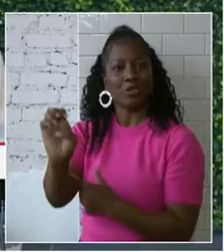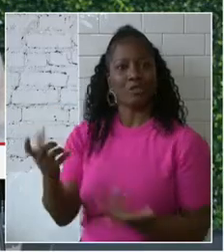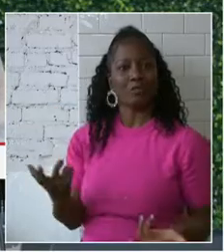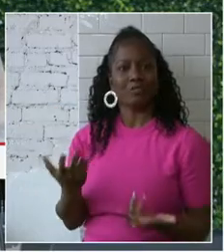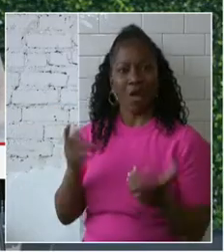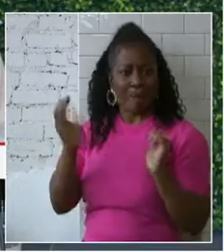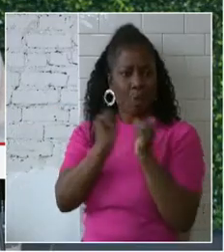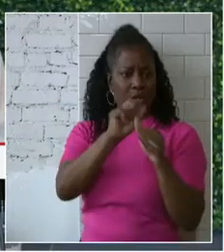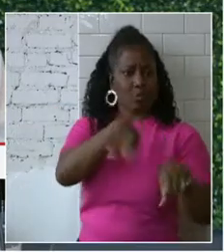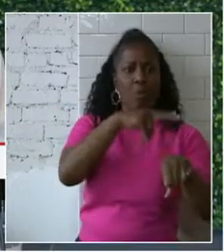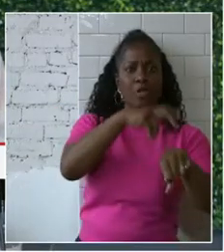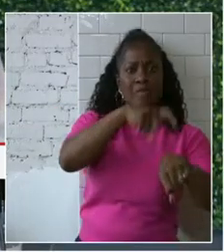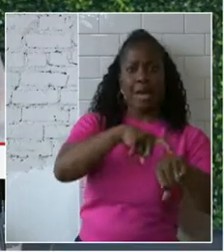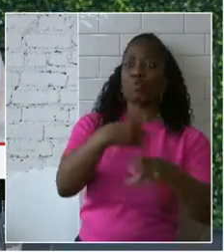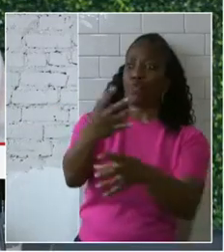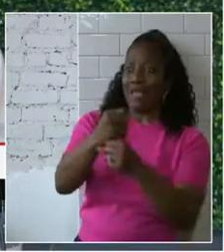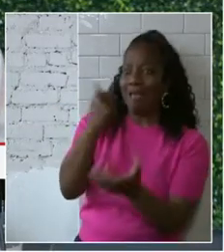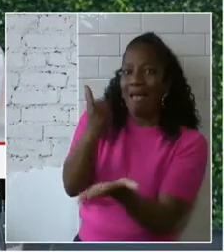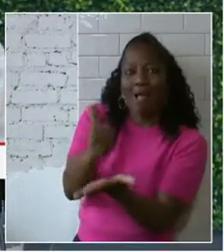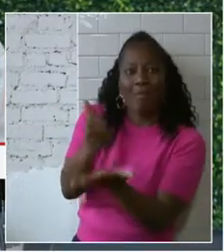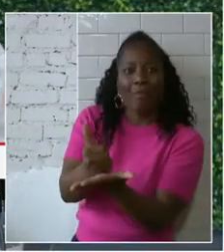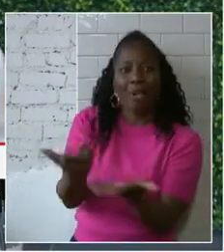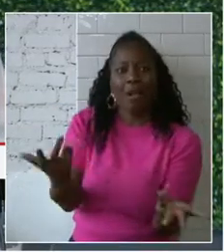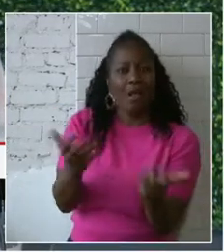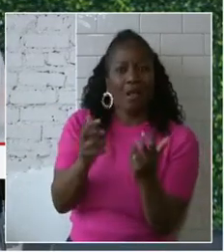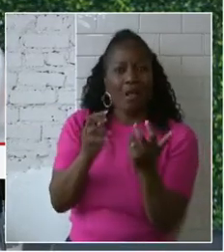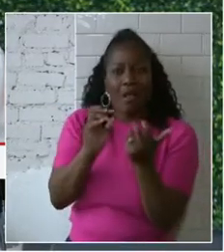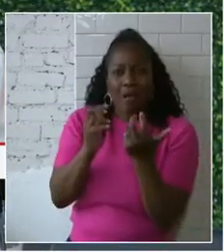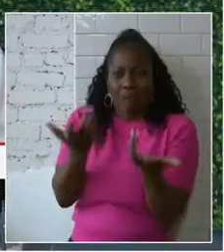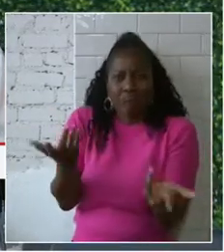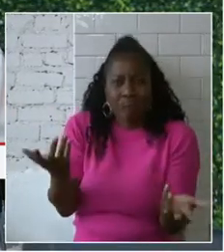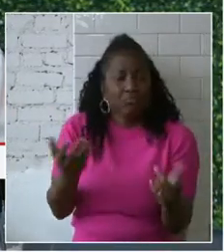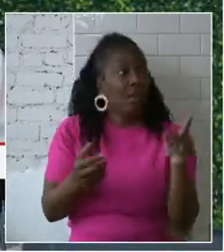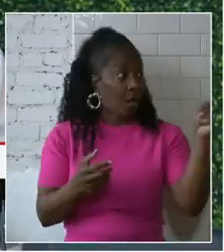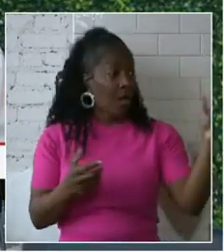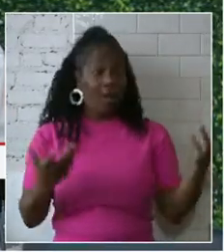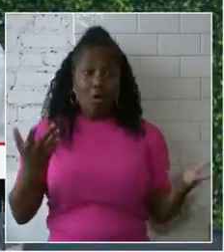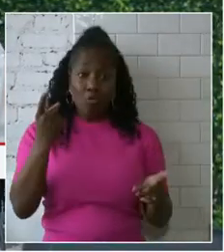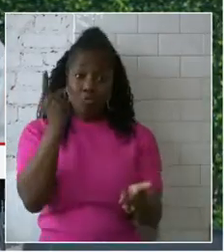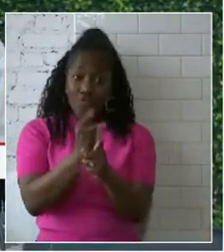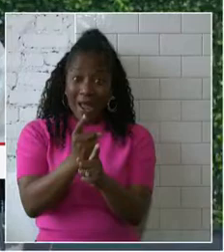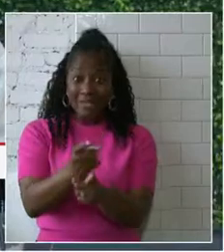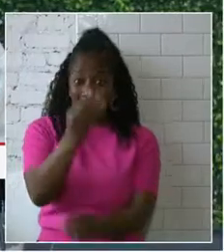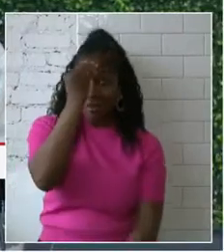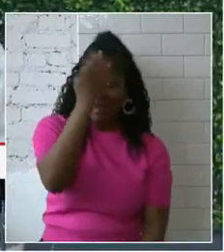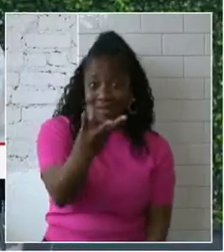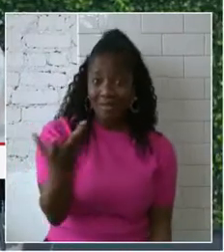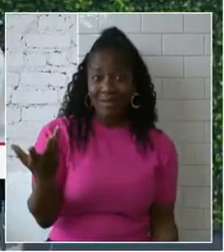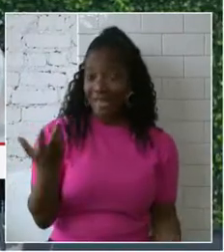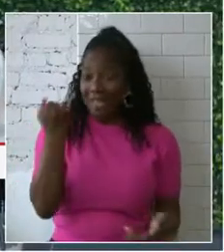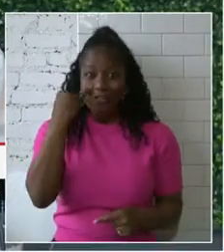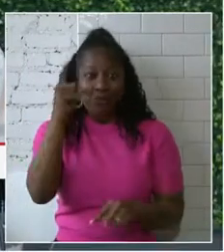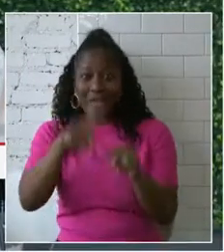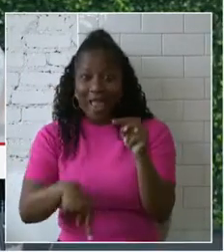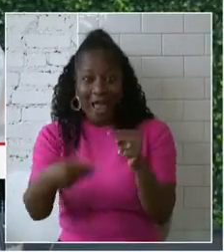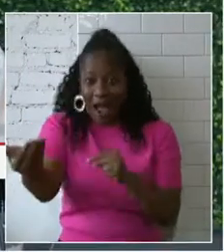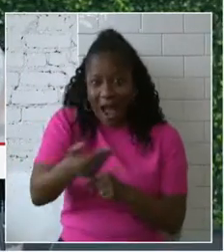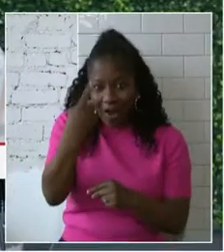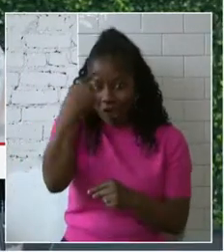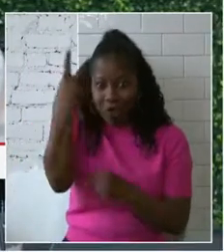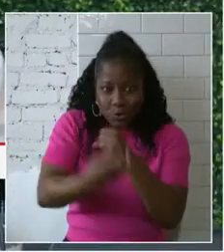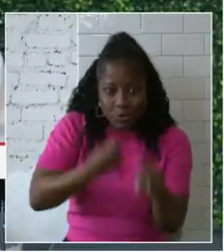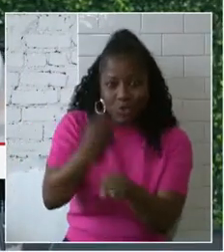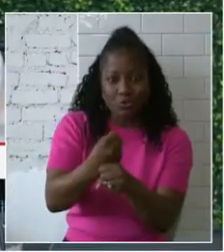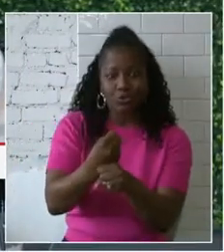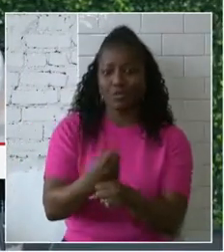just to get help to people? Well, It stands to reason, doesn't it? If you can't hire for 2 years, you